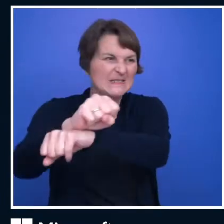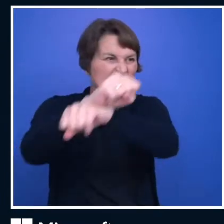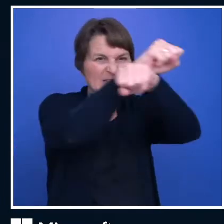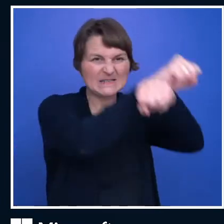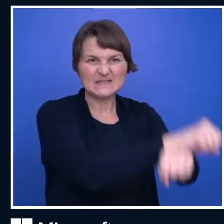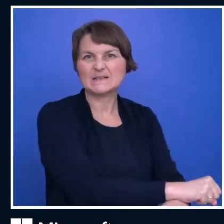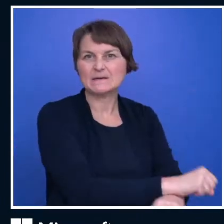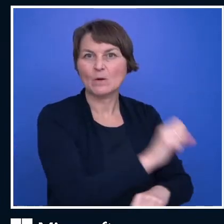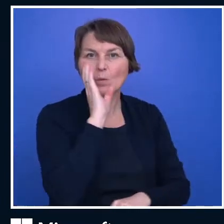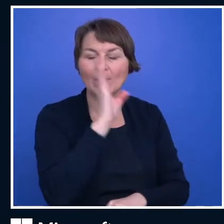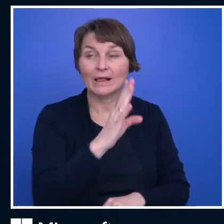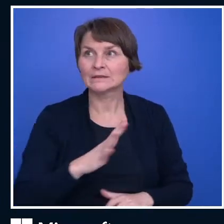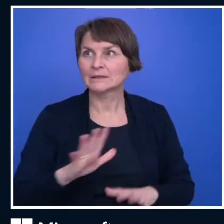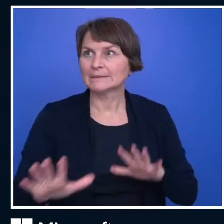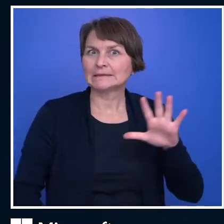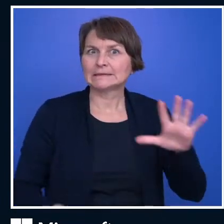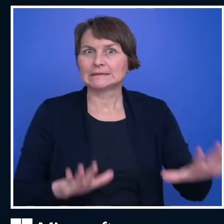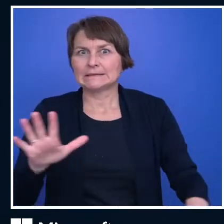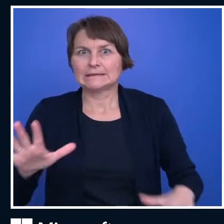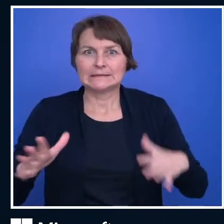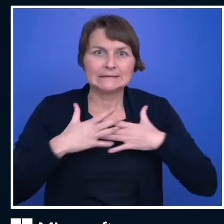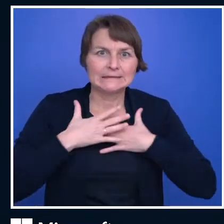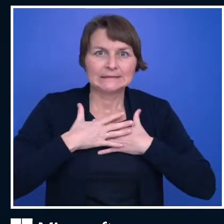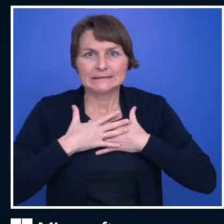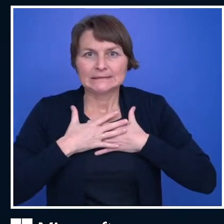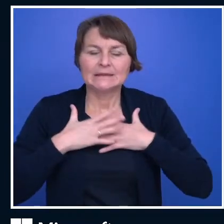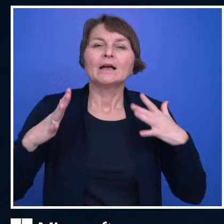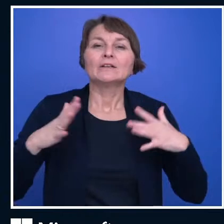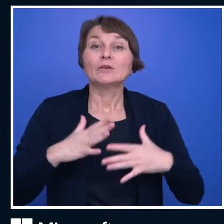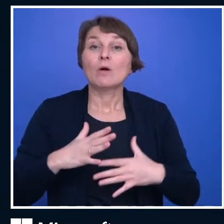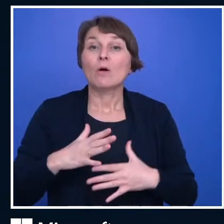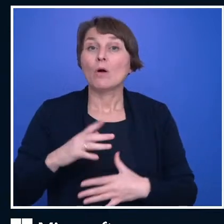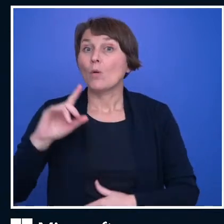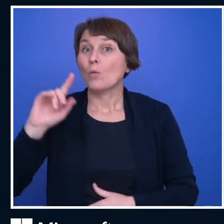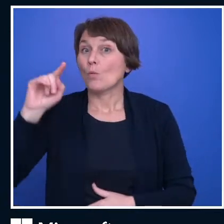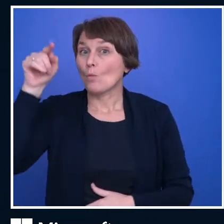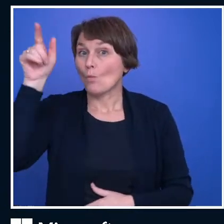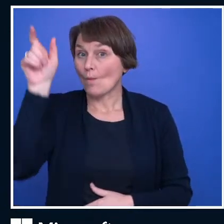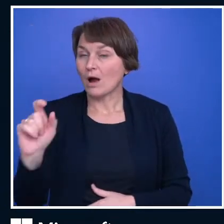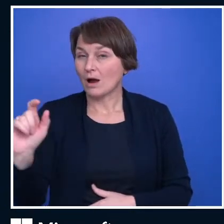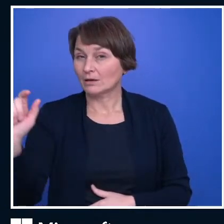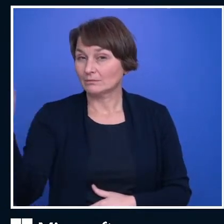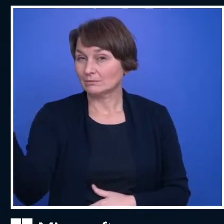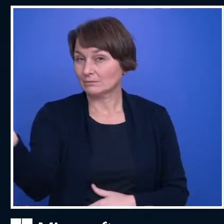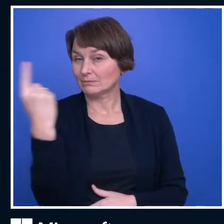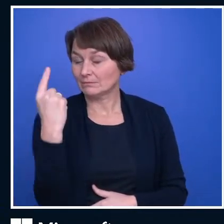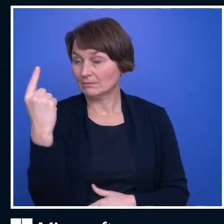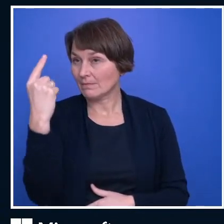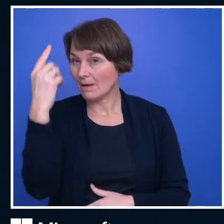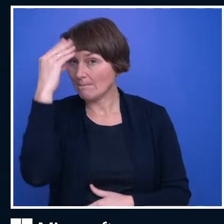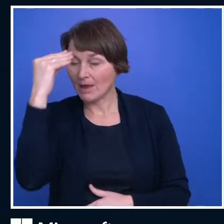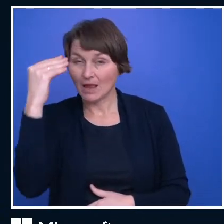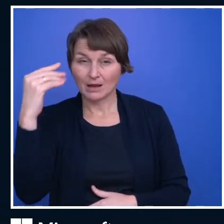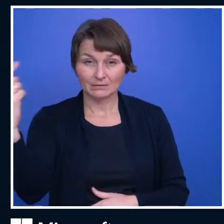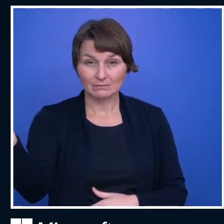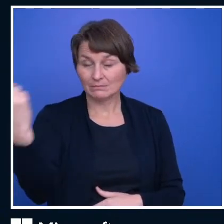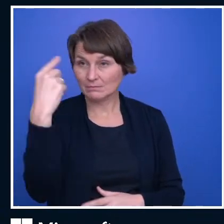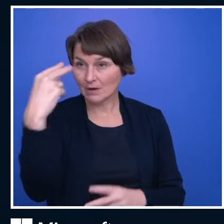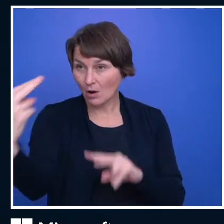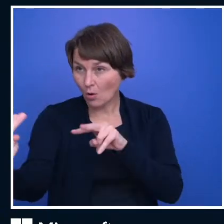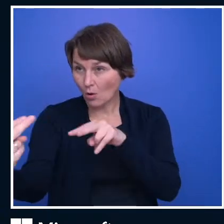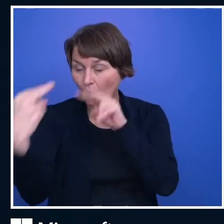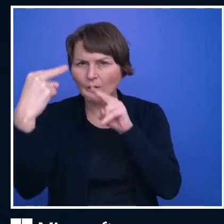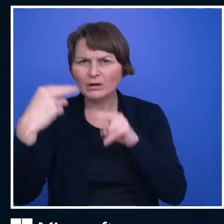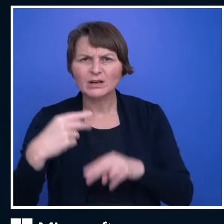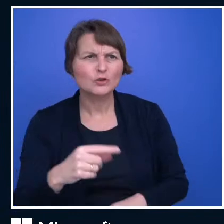further. And then finally, one of the men looks at me straight in the eyes and he says, "Do you not understand?